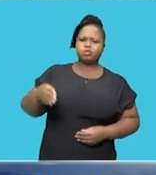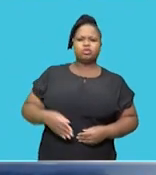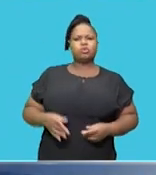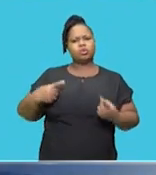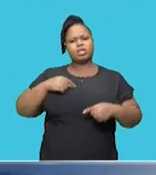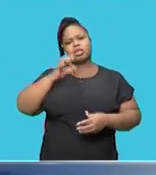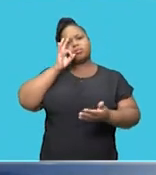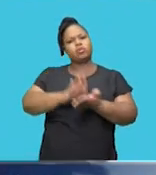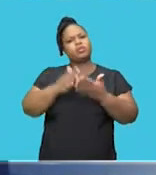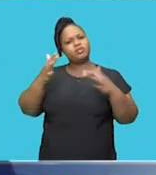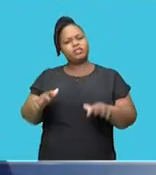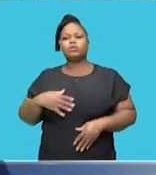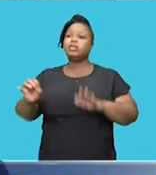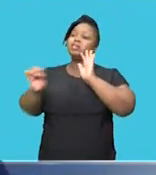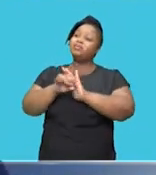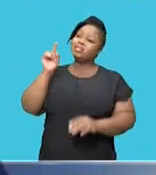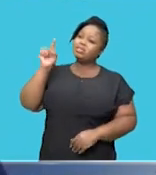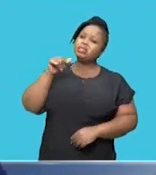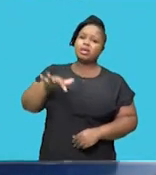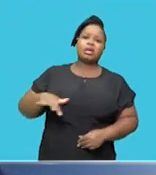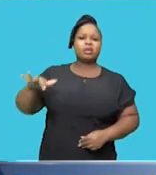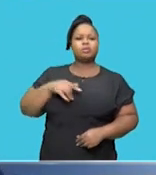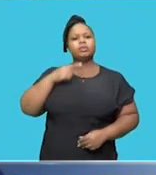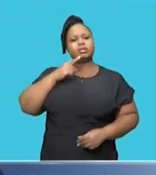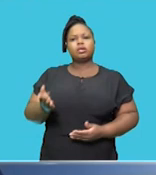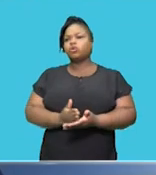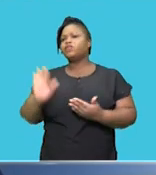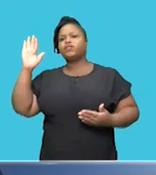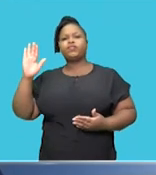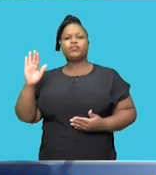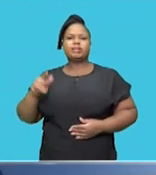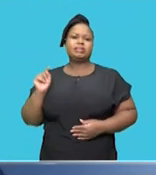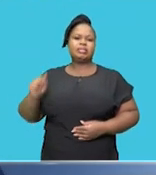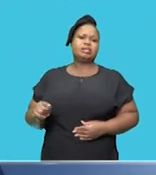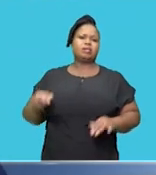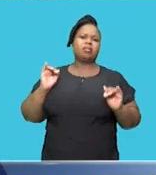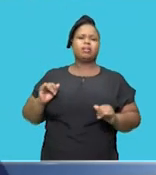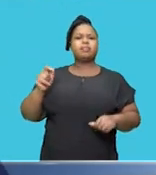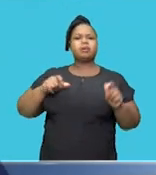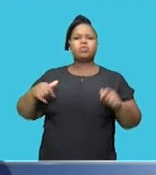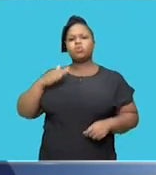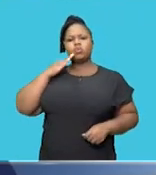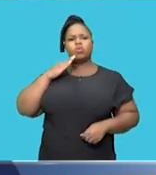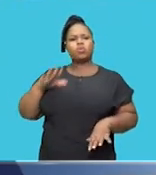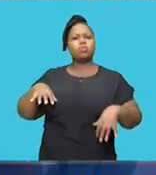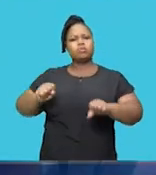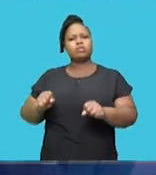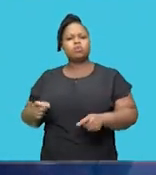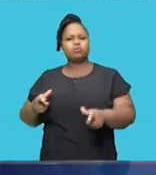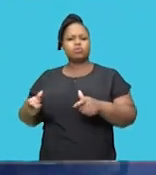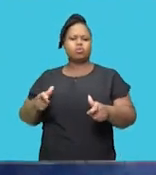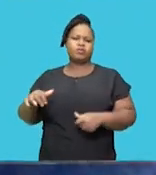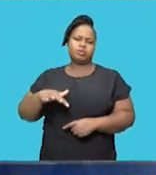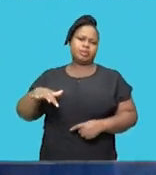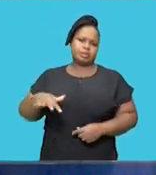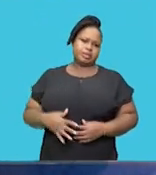were promised, we identified of these open spaces to eradicate these backyard dwellers that overpowers the situation.